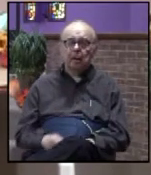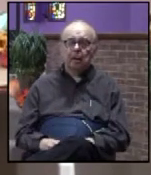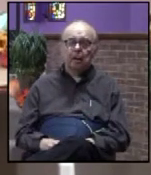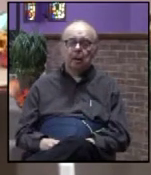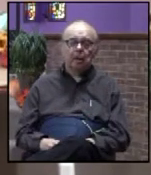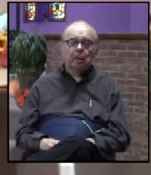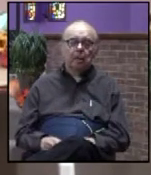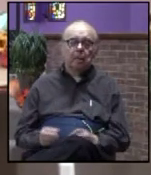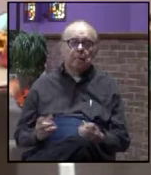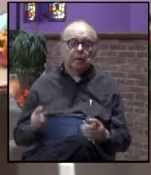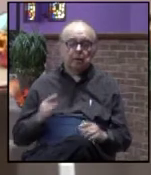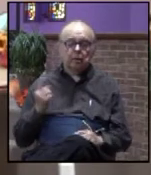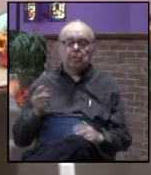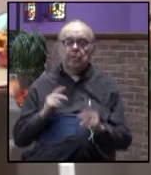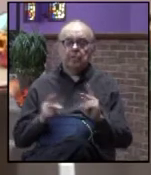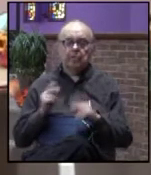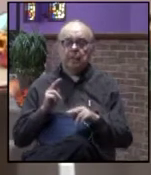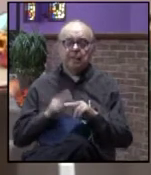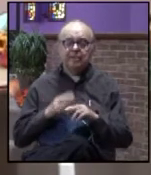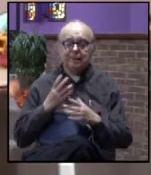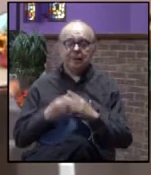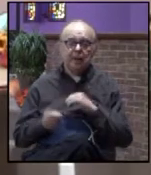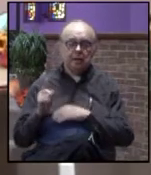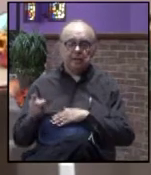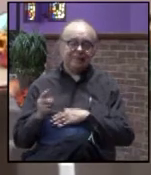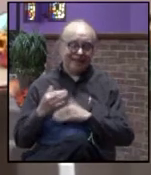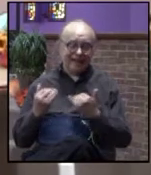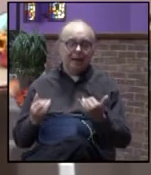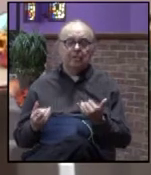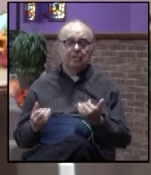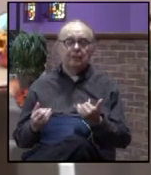There's a lot of lonely people that are sitting outside right now,